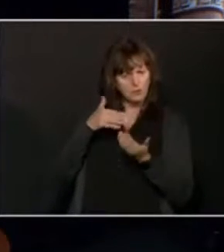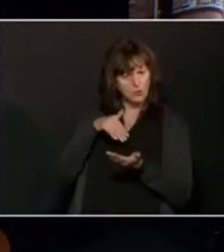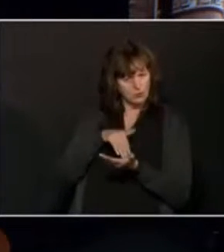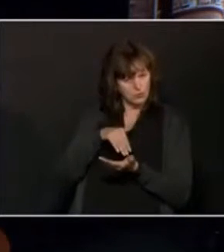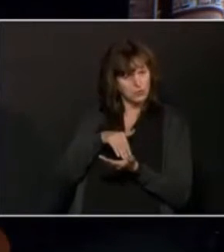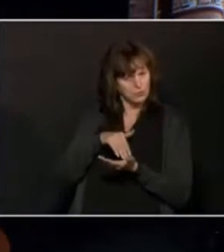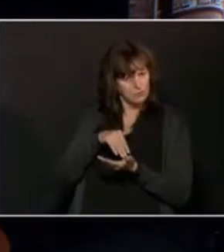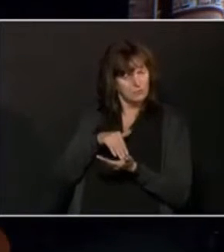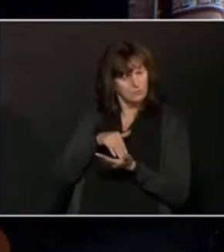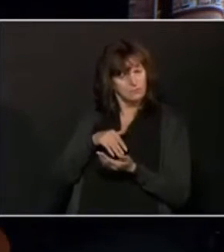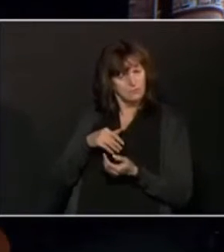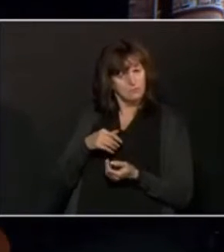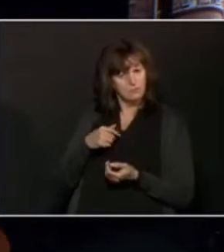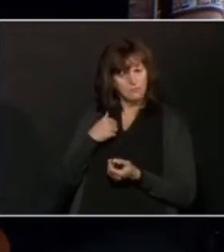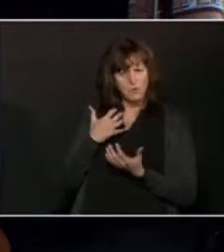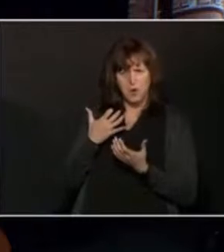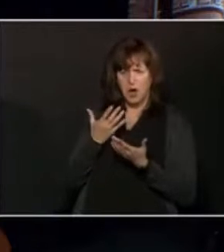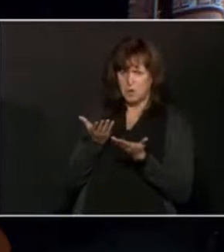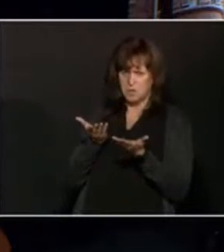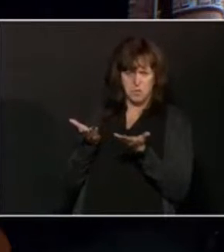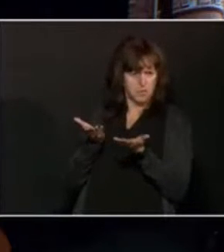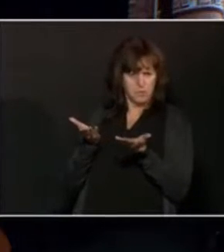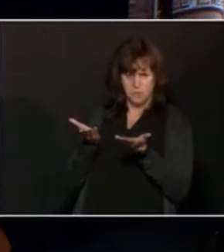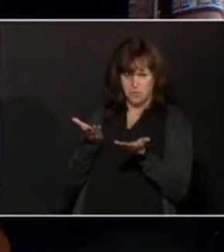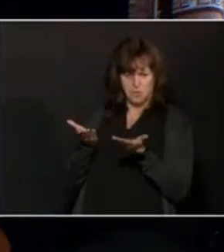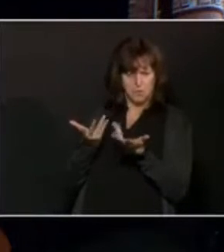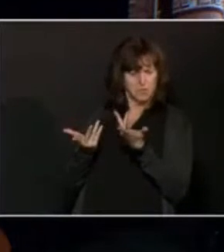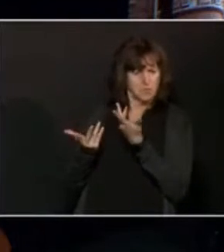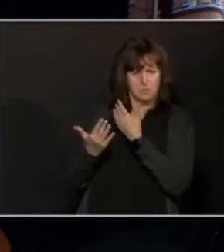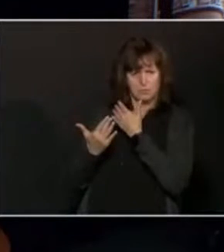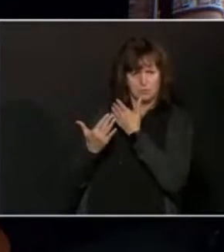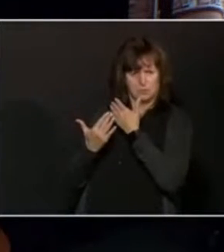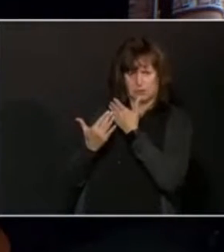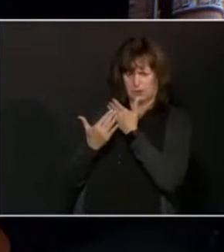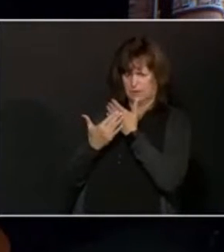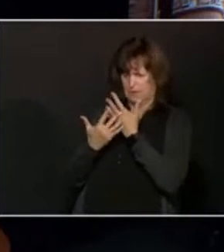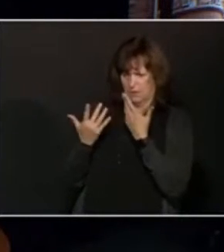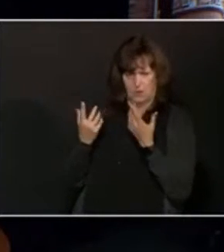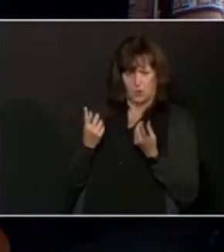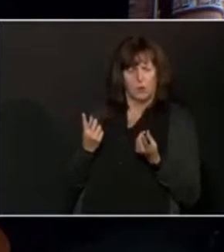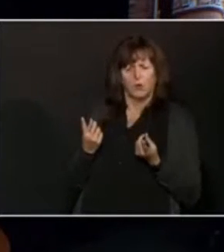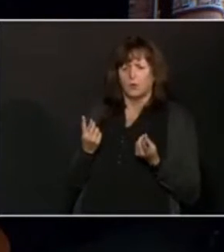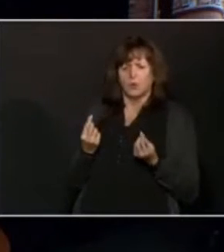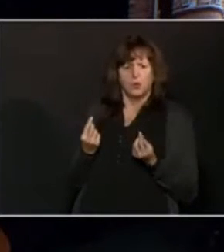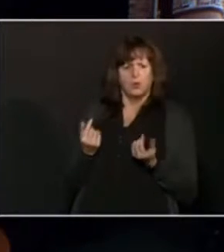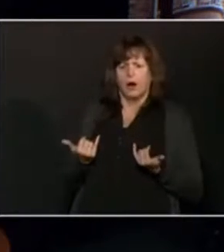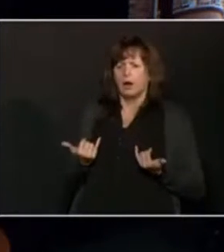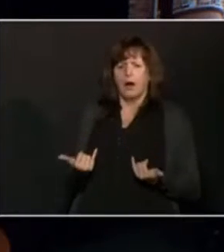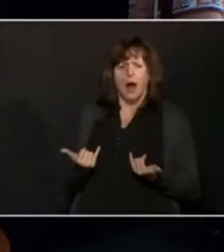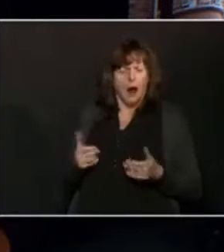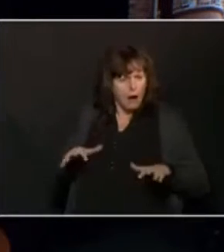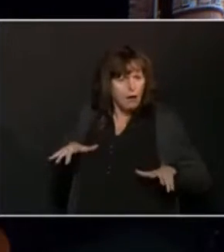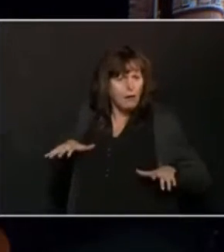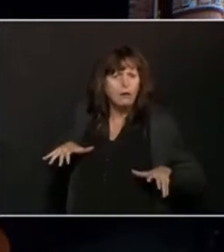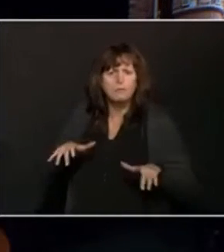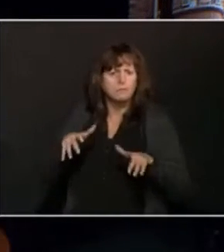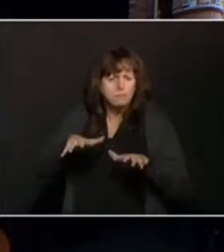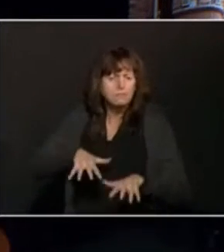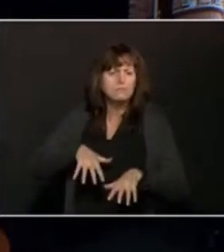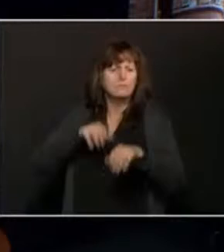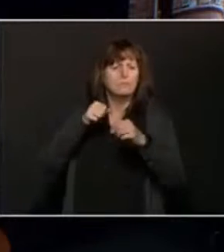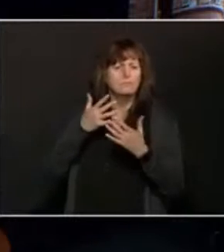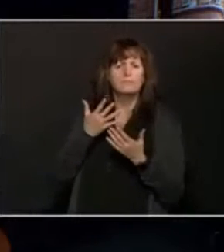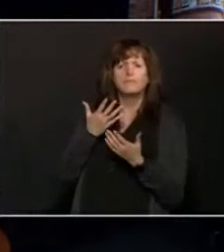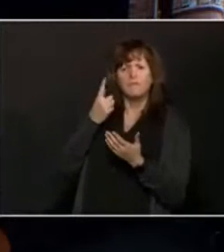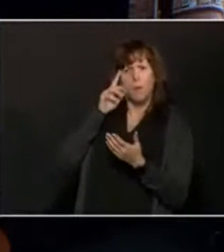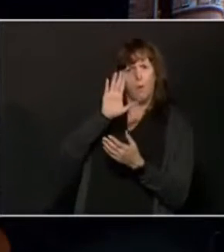what specific actions need to be taken right now to achieve the results that you spoke about today, and when would you recommend that